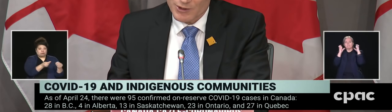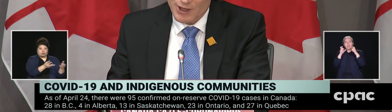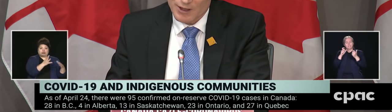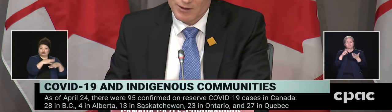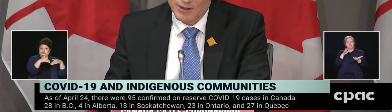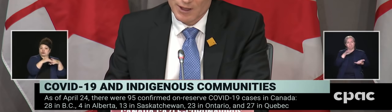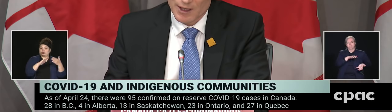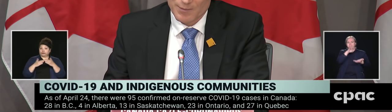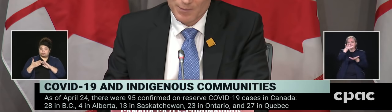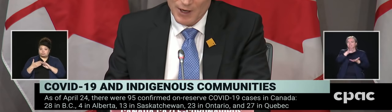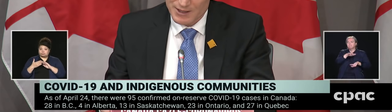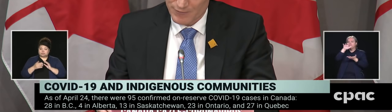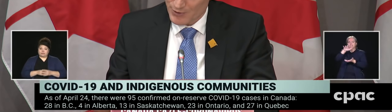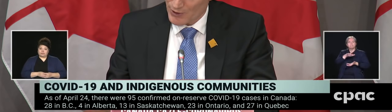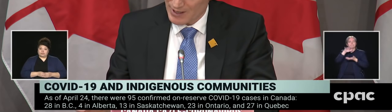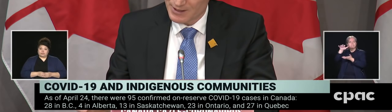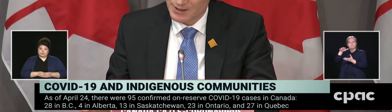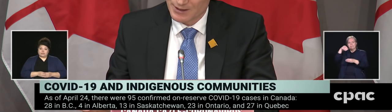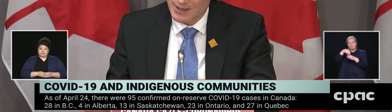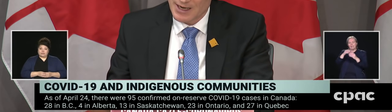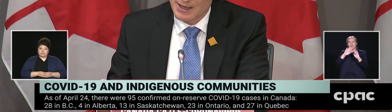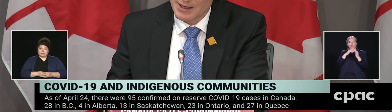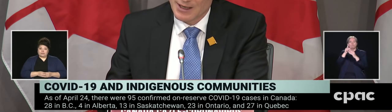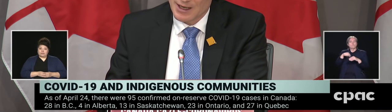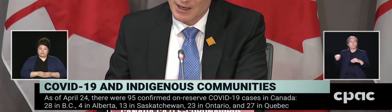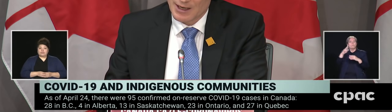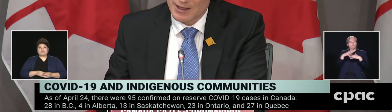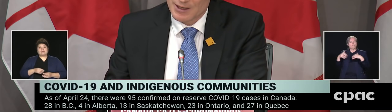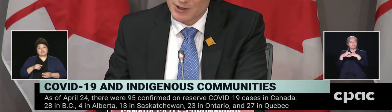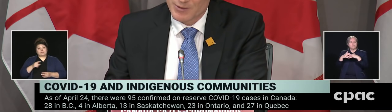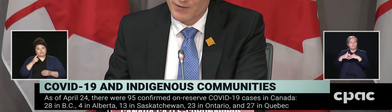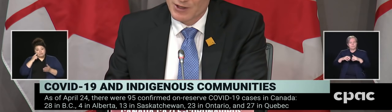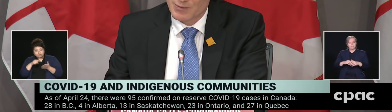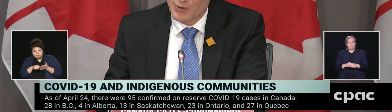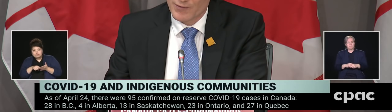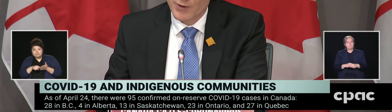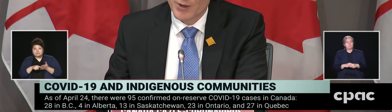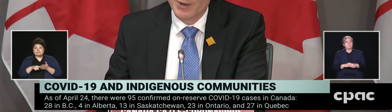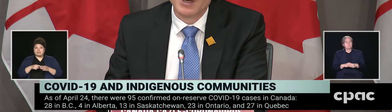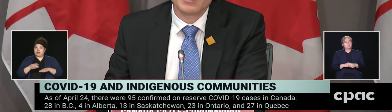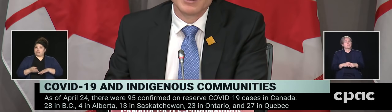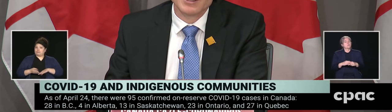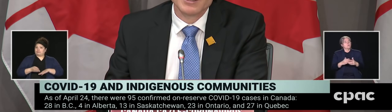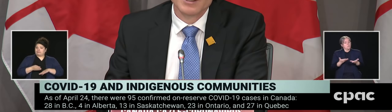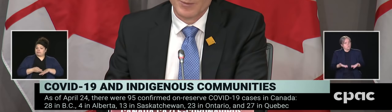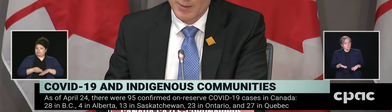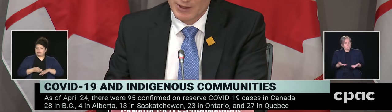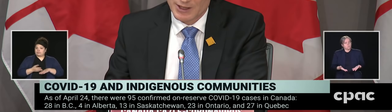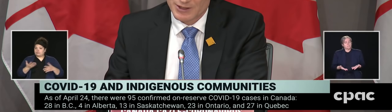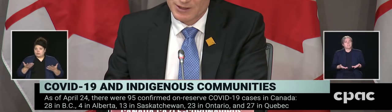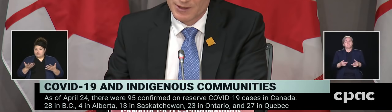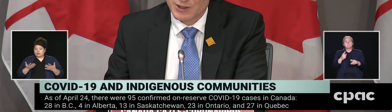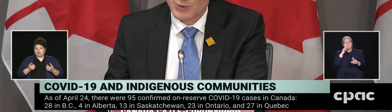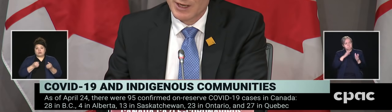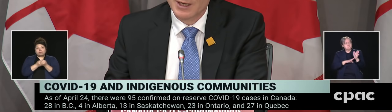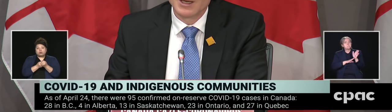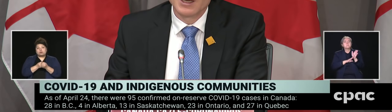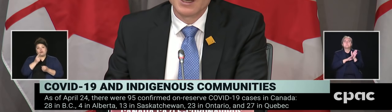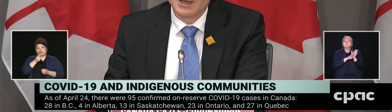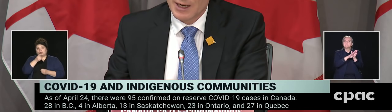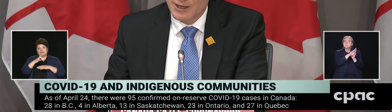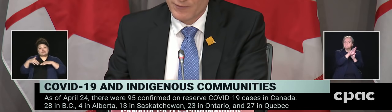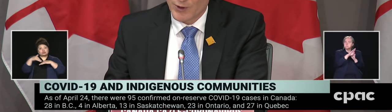We also saw positive progress today in terms of our support for urban Indigenous populations. This